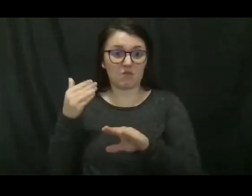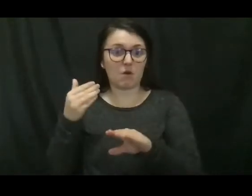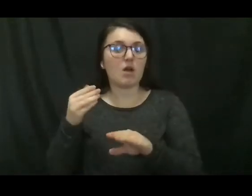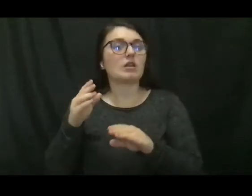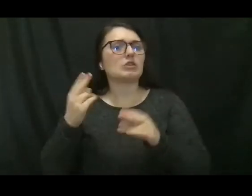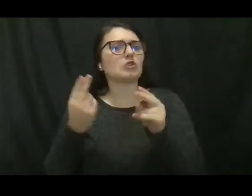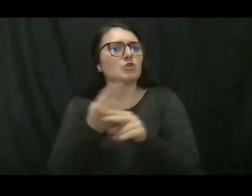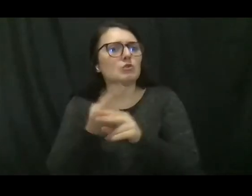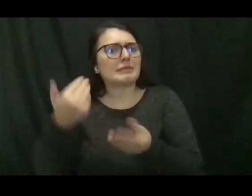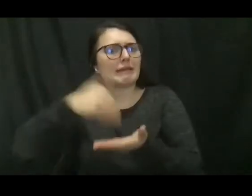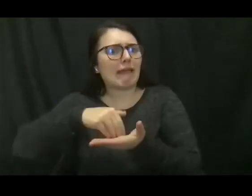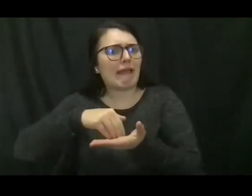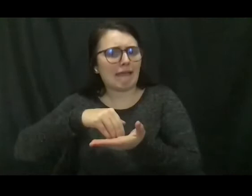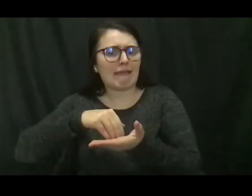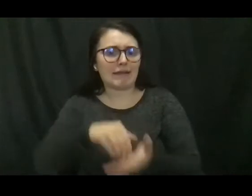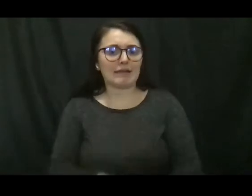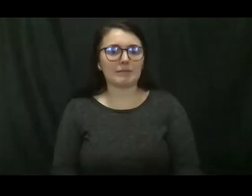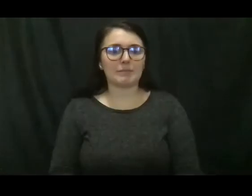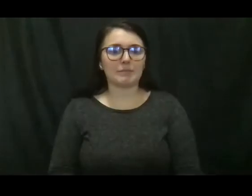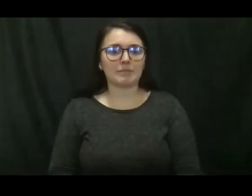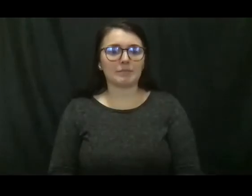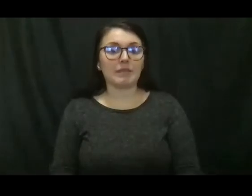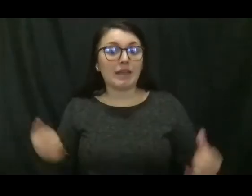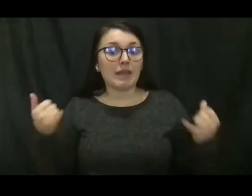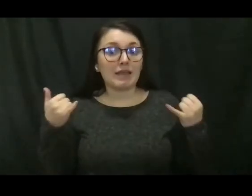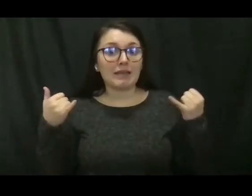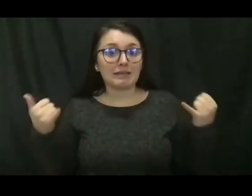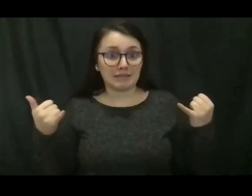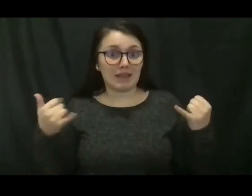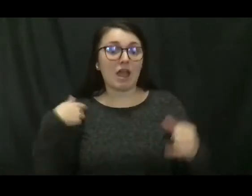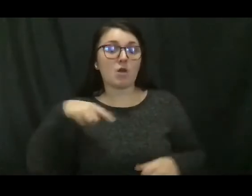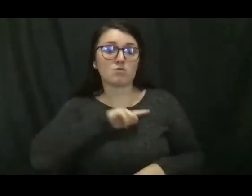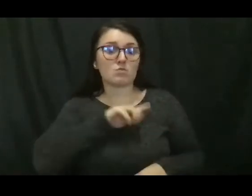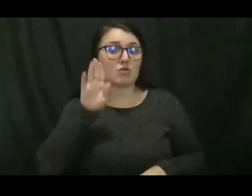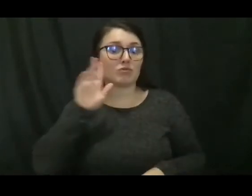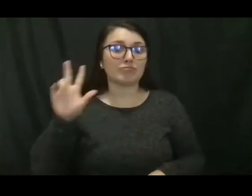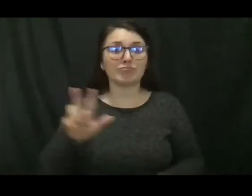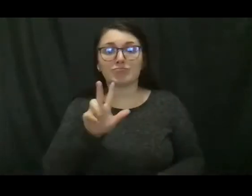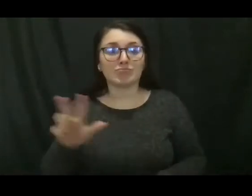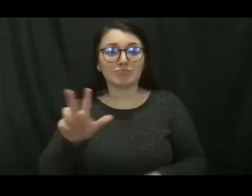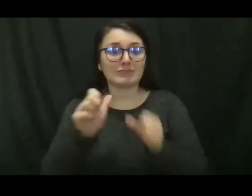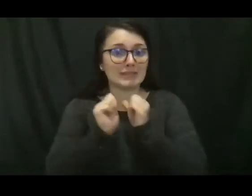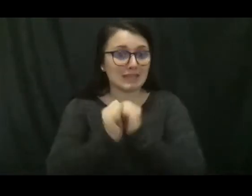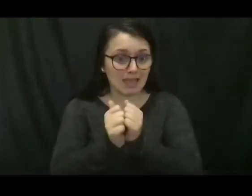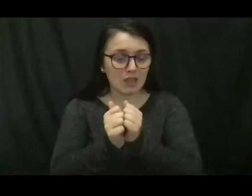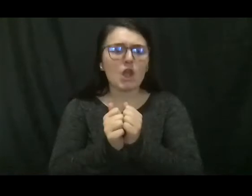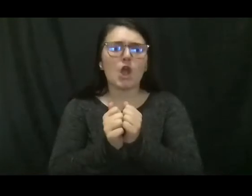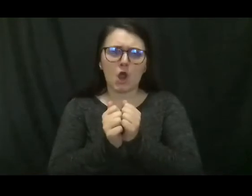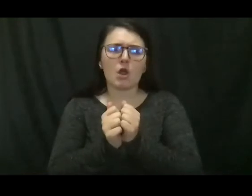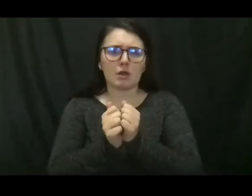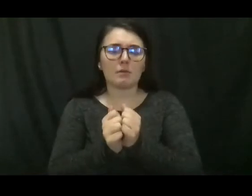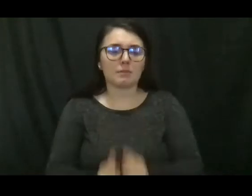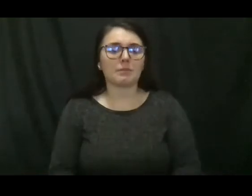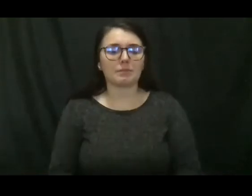Miss Emily and EcoChick are gonna take this party on a ride. It's gonna be a little bumpy today. So as